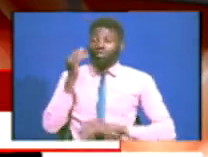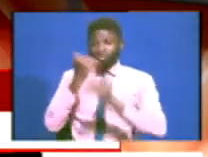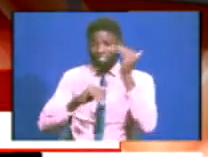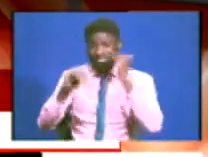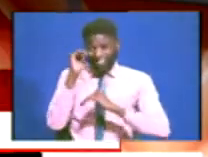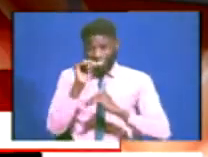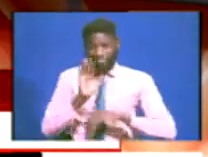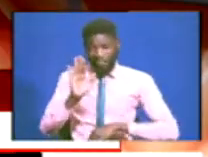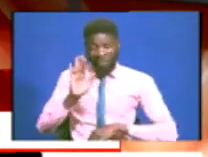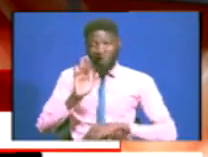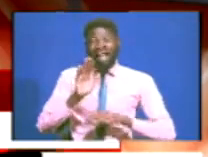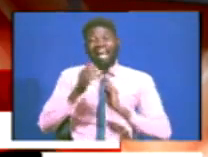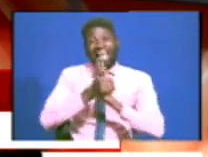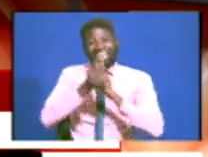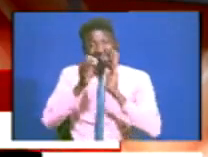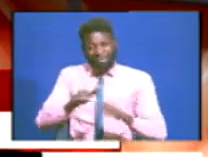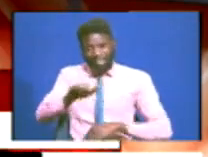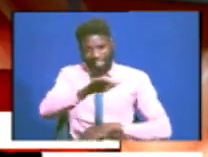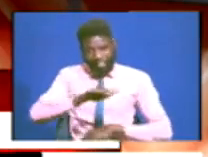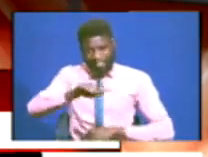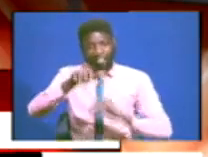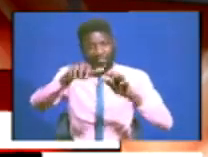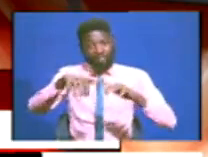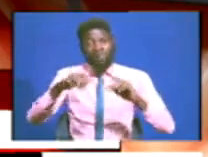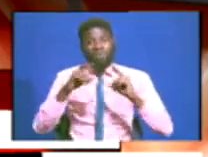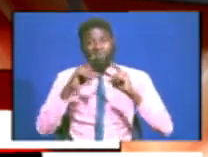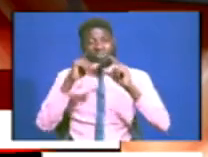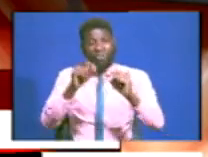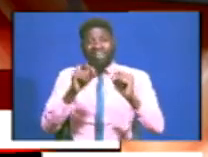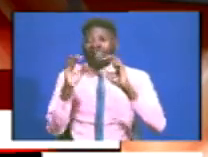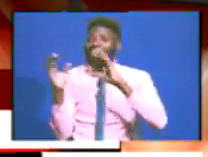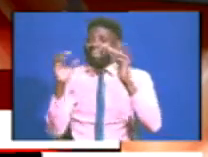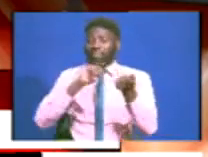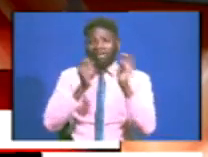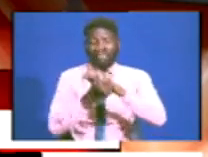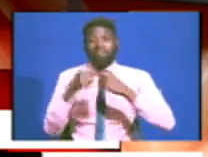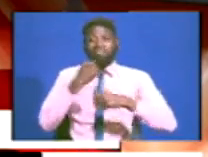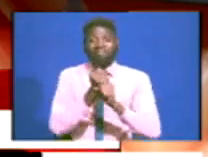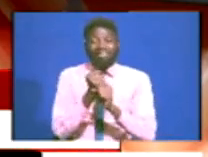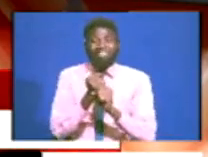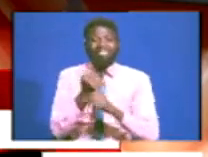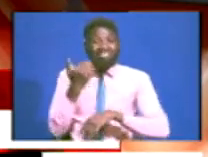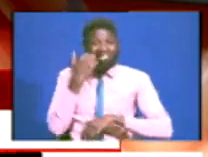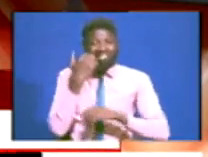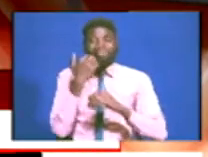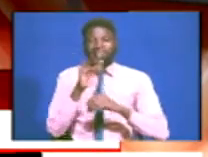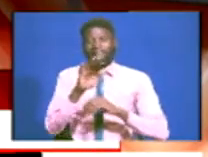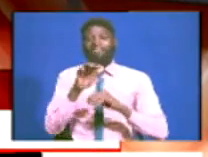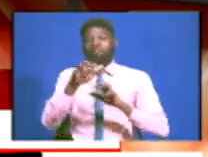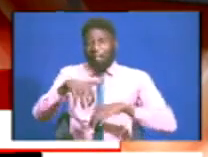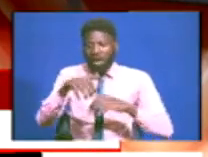Oduor says climate change is making crop pests and diseases more persistent, and resilient genetically modified crops